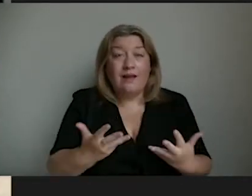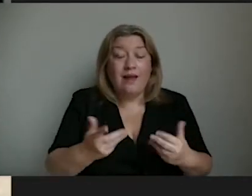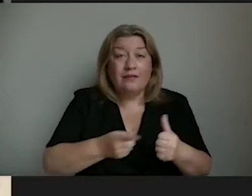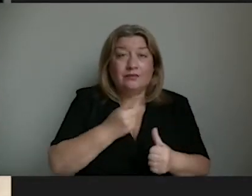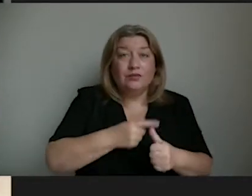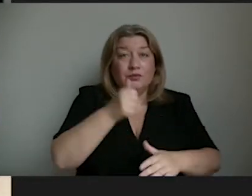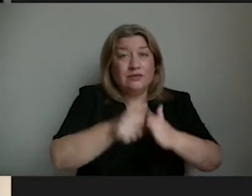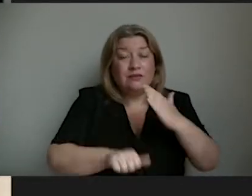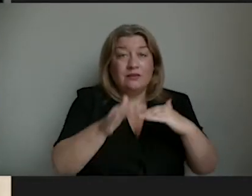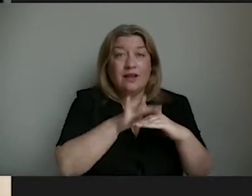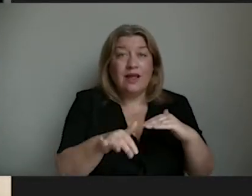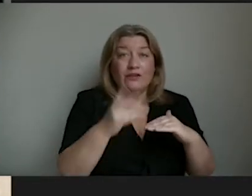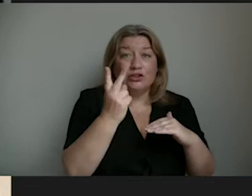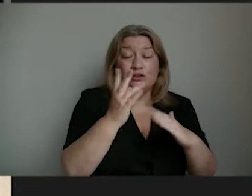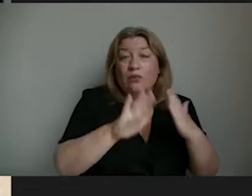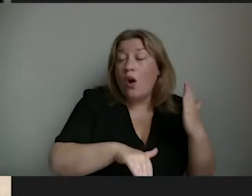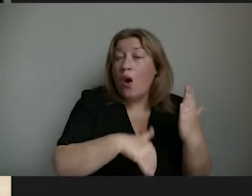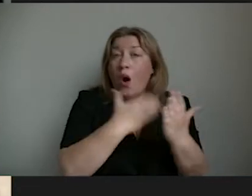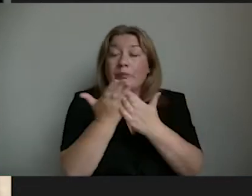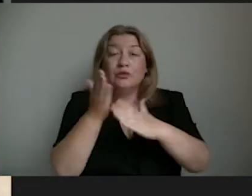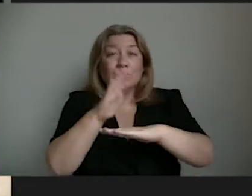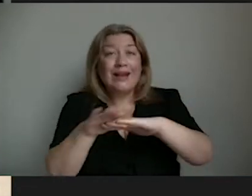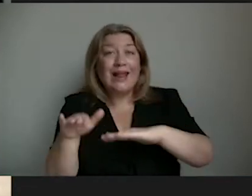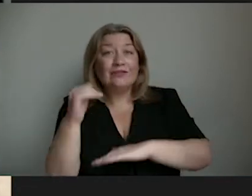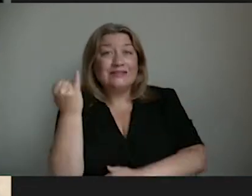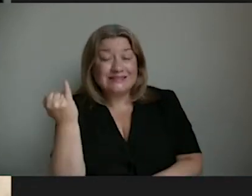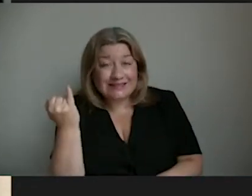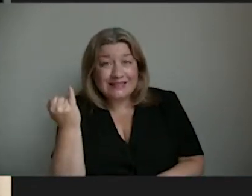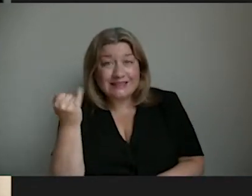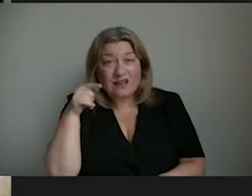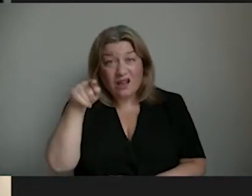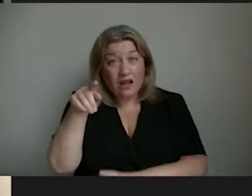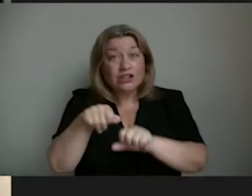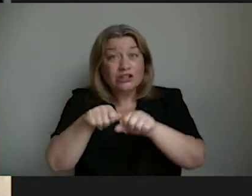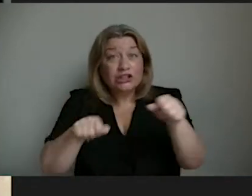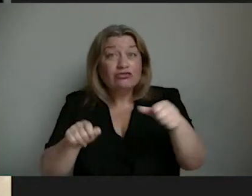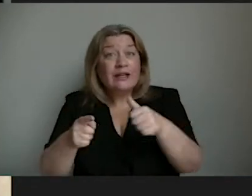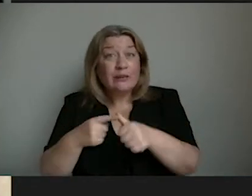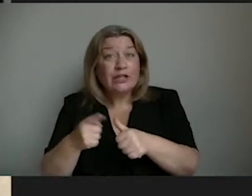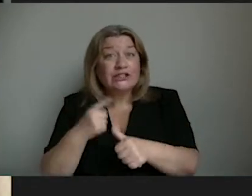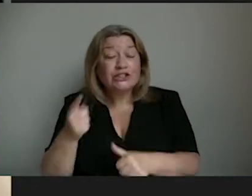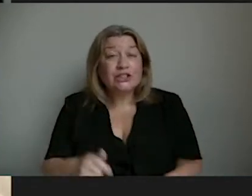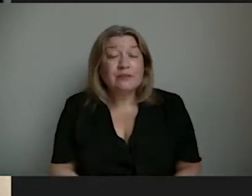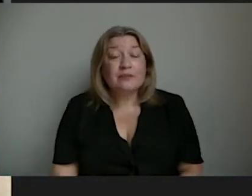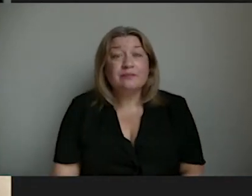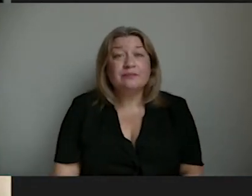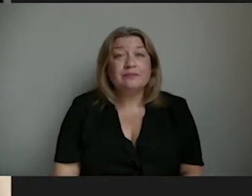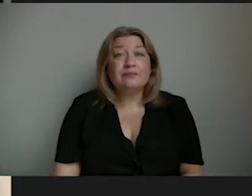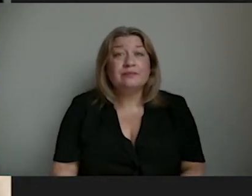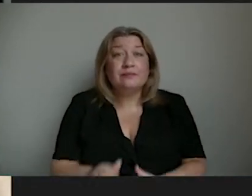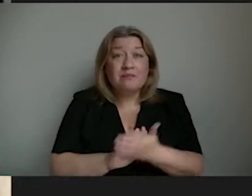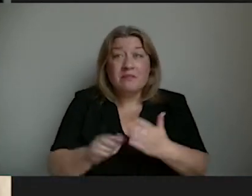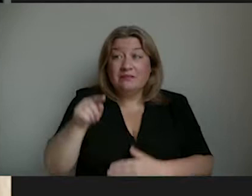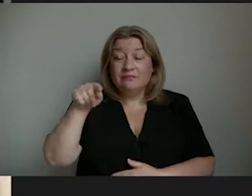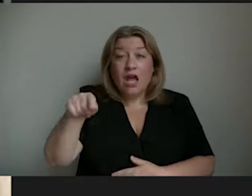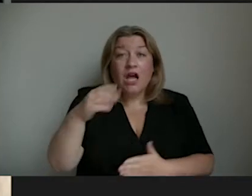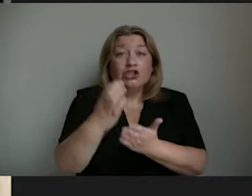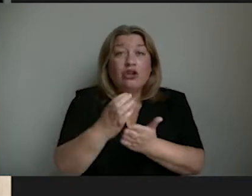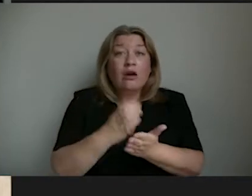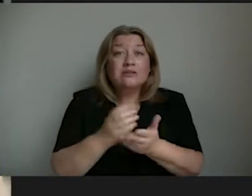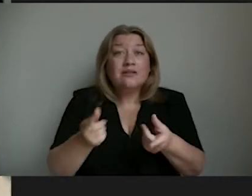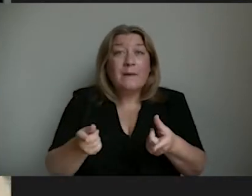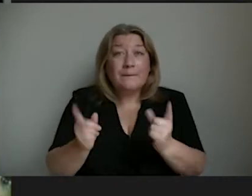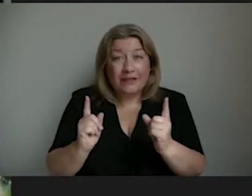got programmes that start at level 2, and we also go all the way up to level 6, which is a degree apprenticeship. So we